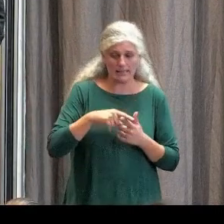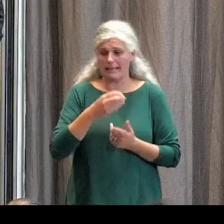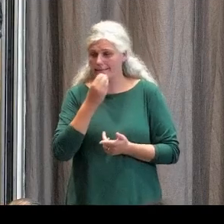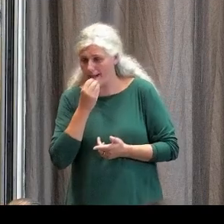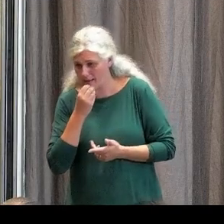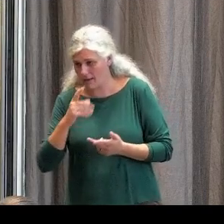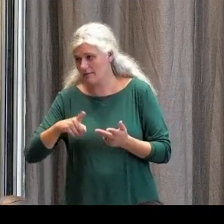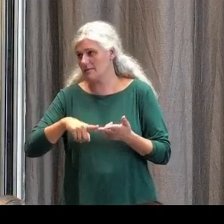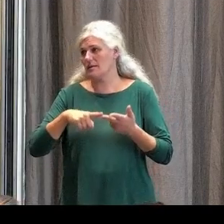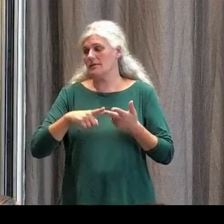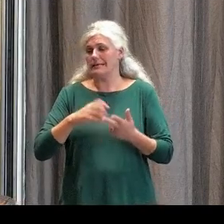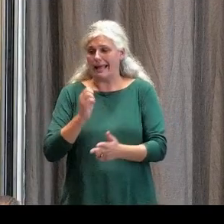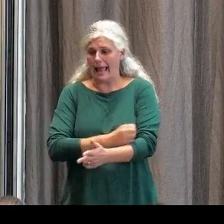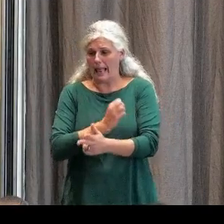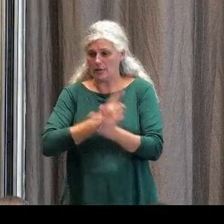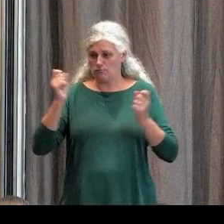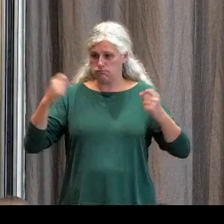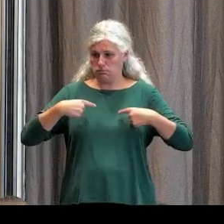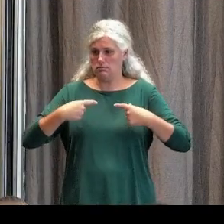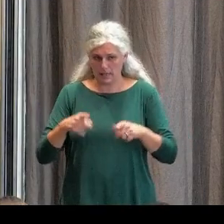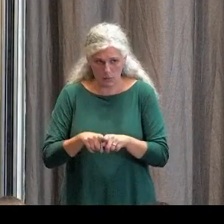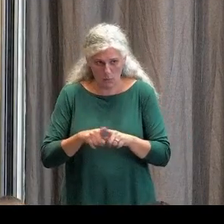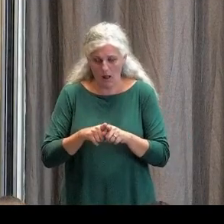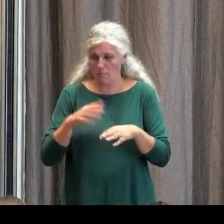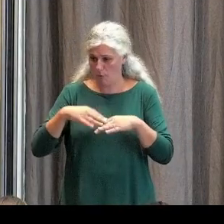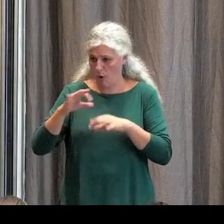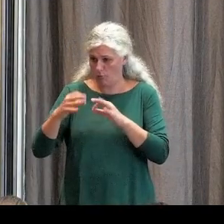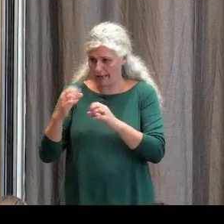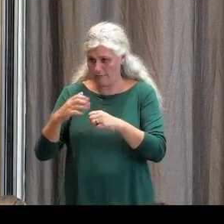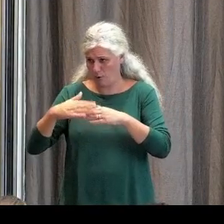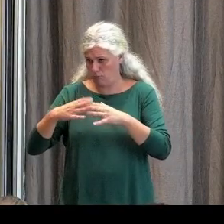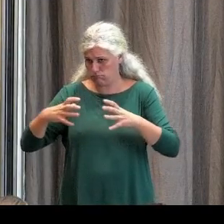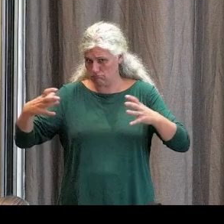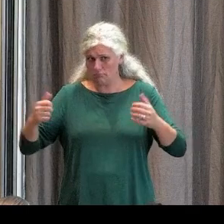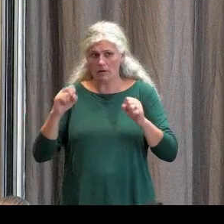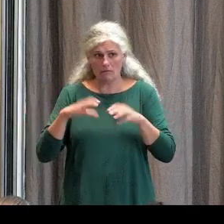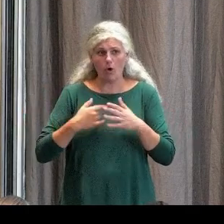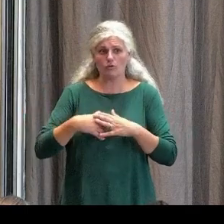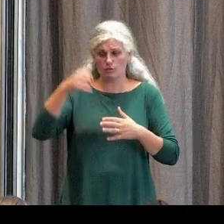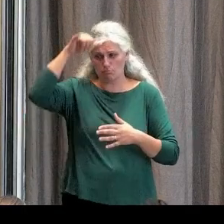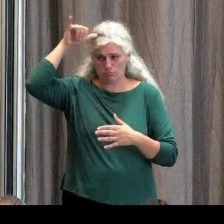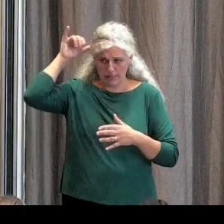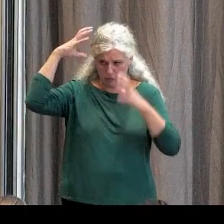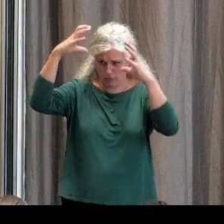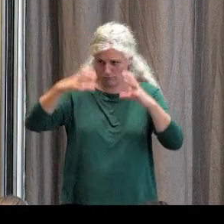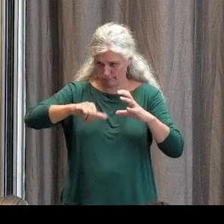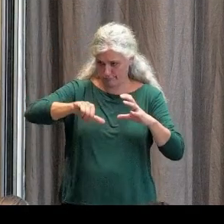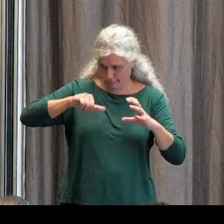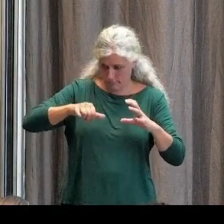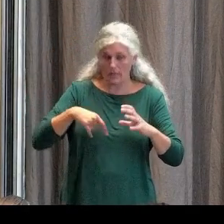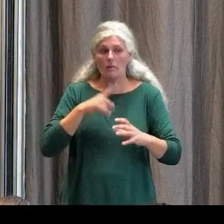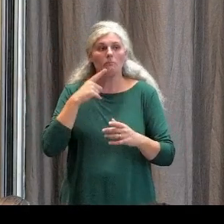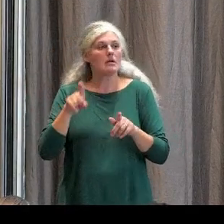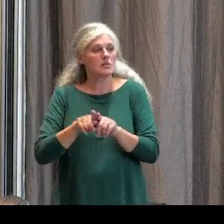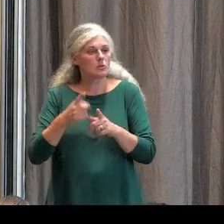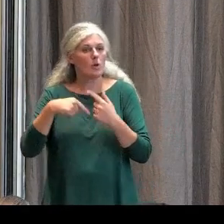diet, electrical stimulation is becoming more of an option, and of course, brain surgery. We also know that